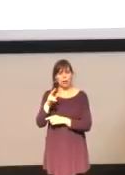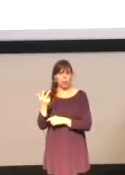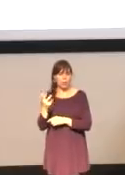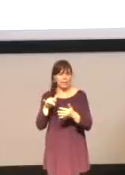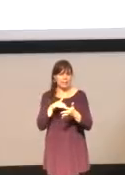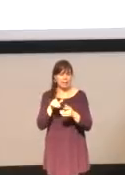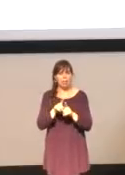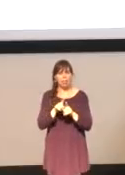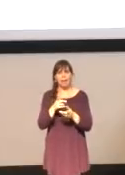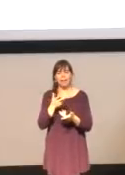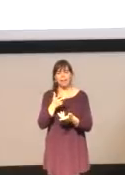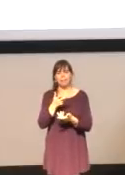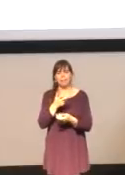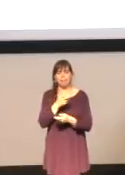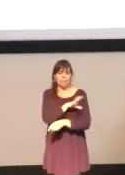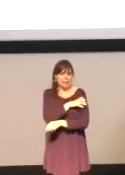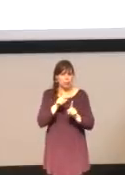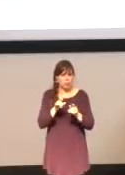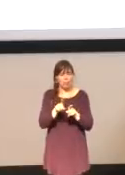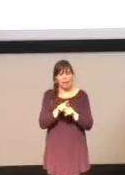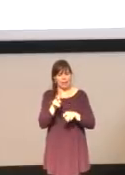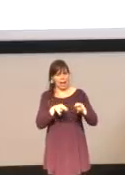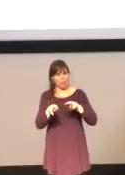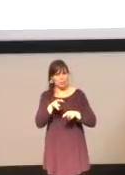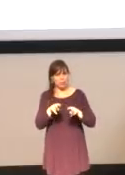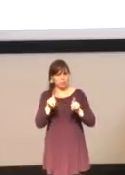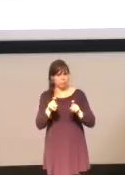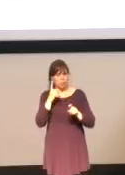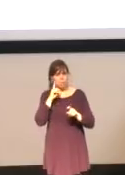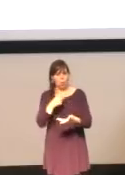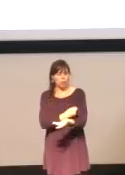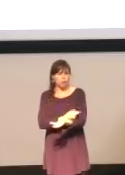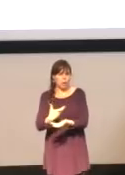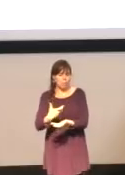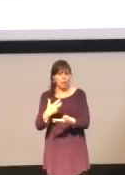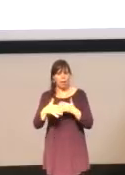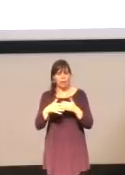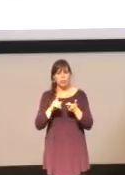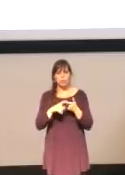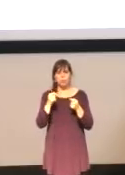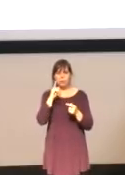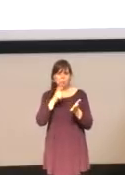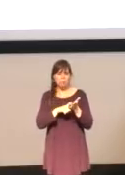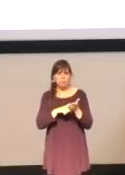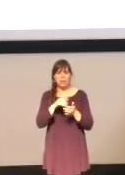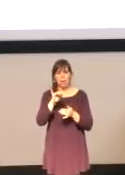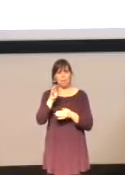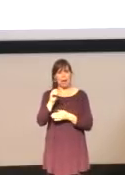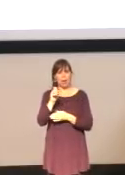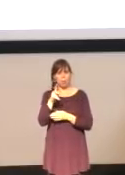clinical trials. These would be clinical trials such as observational trials of drawing blood to try to develop a biomarker for a chronic